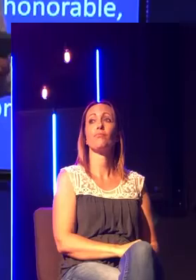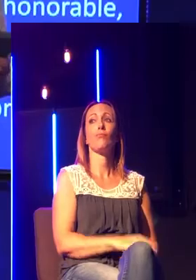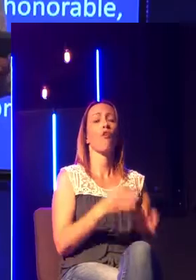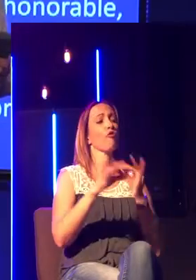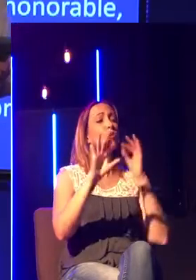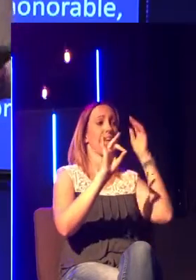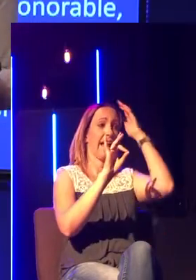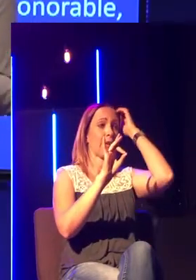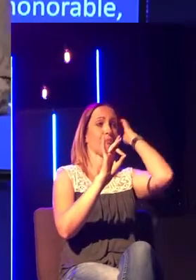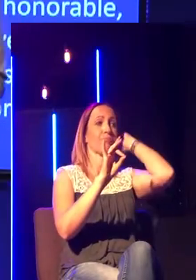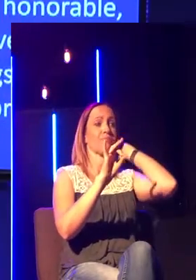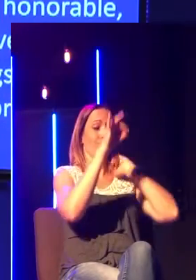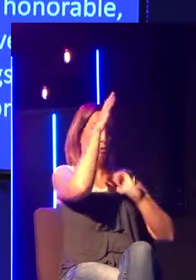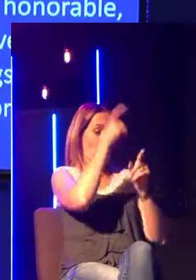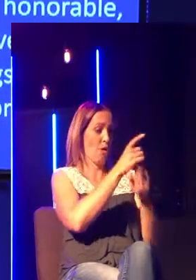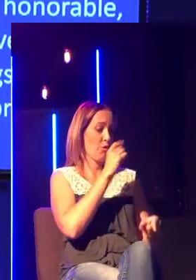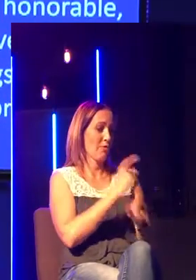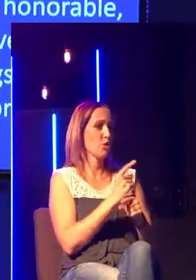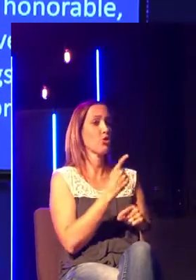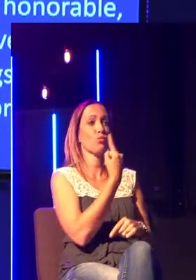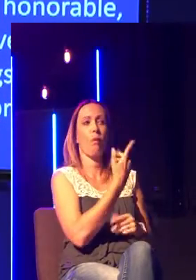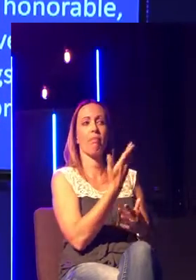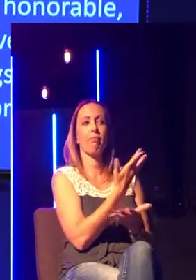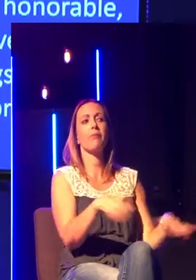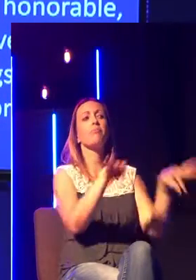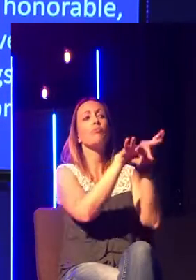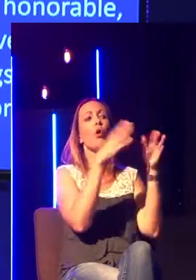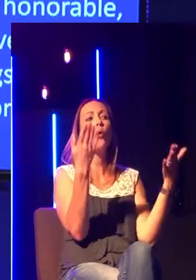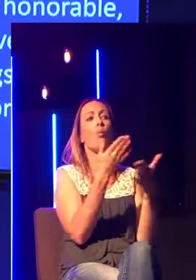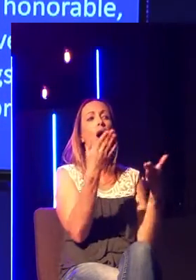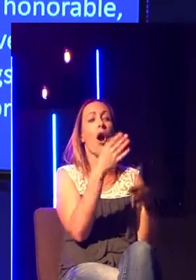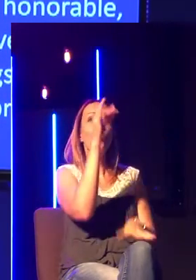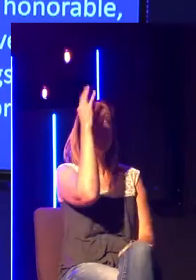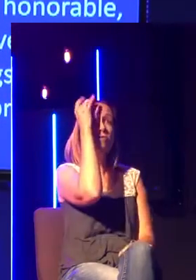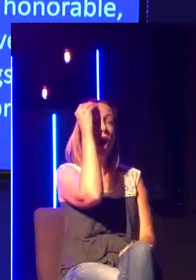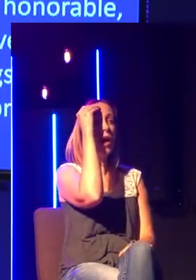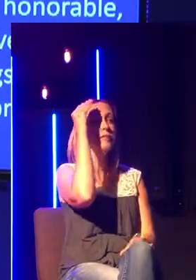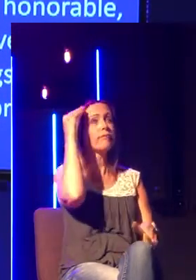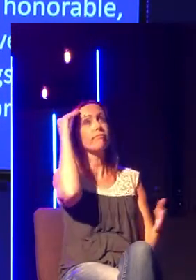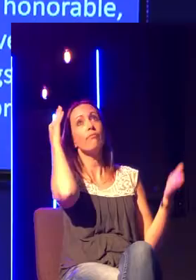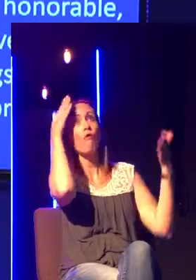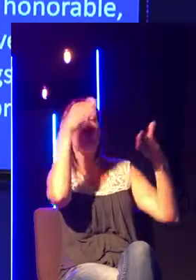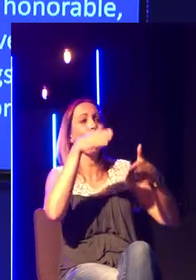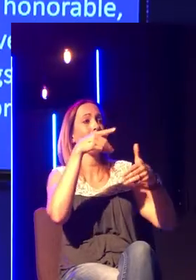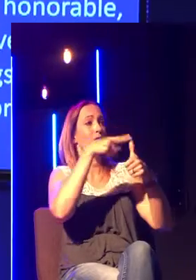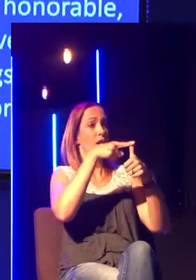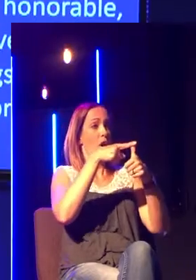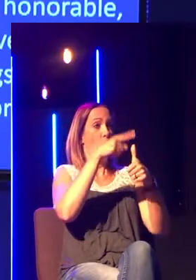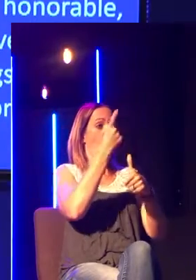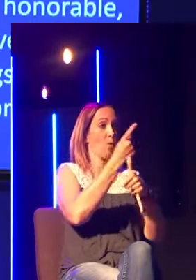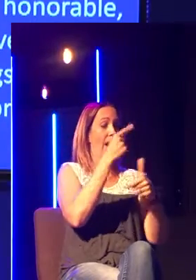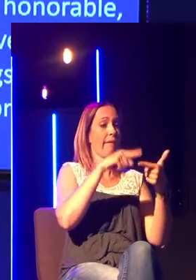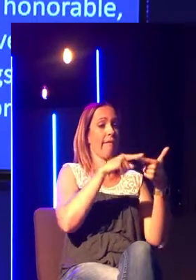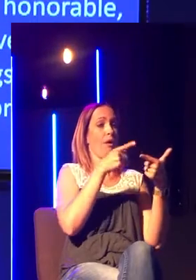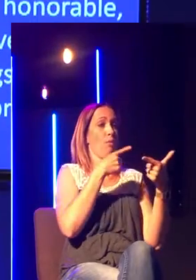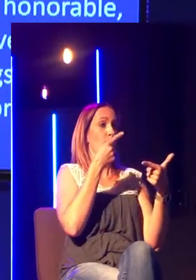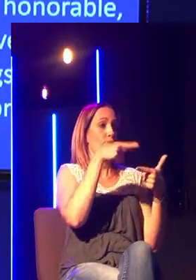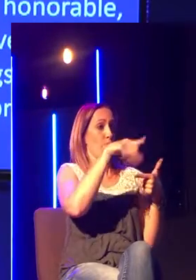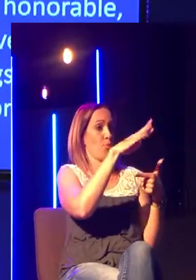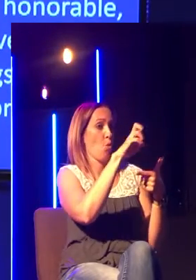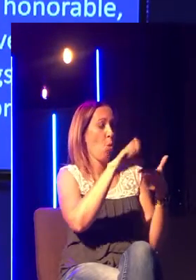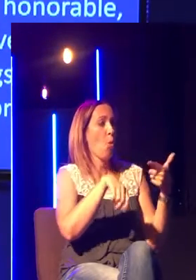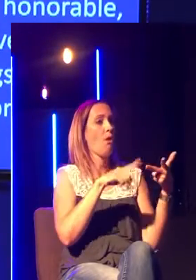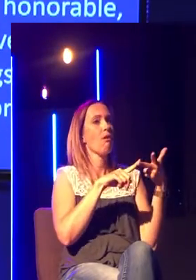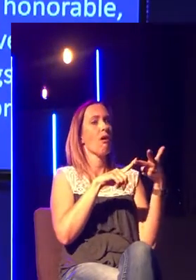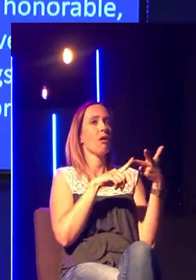final thing. Fix your thoughts on what is true and honorable and right and pure and lovely and